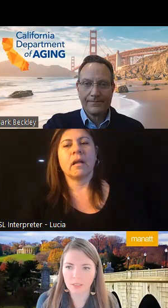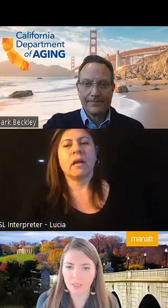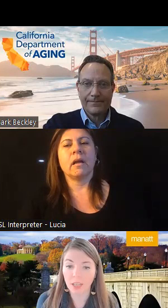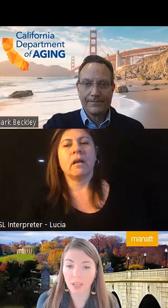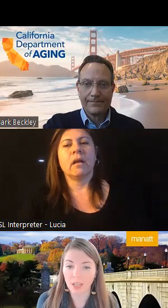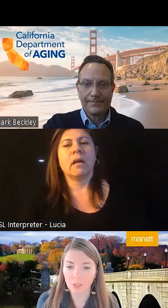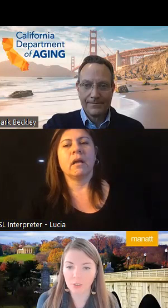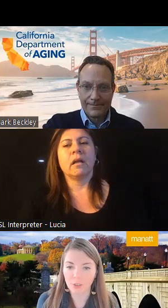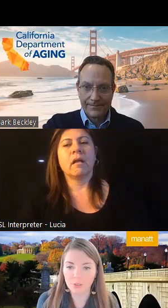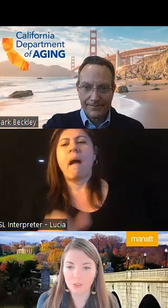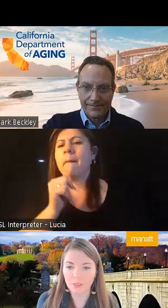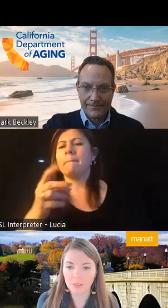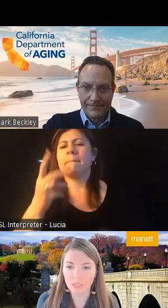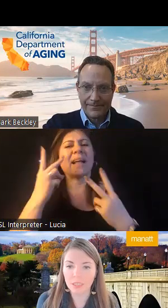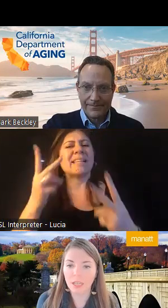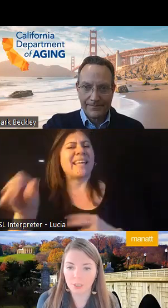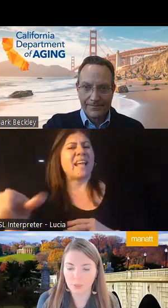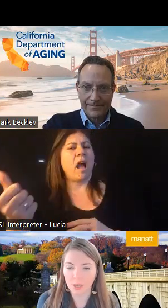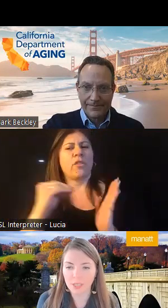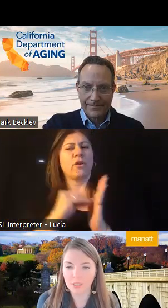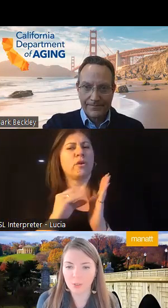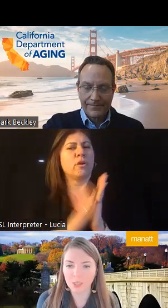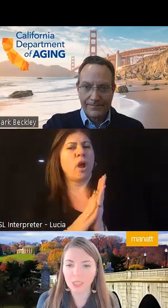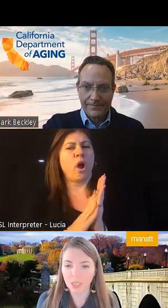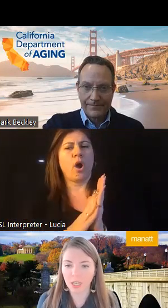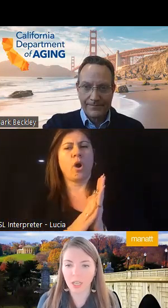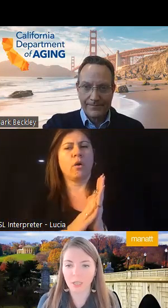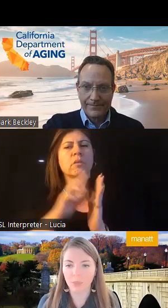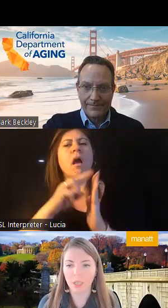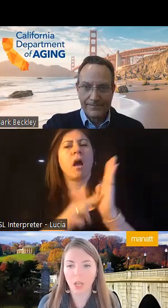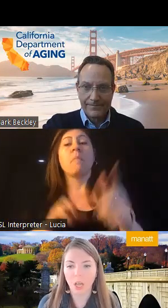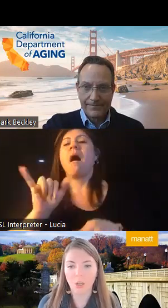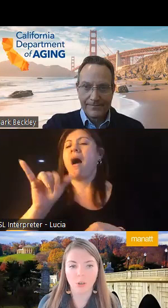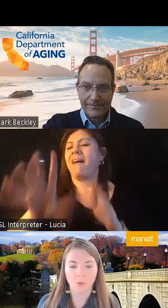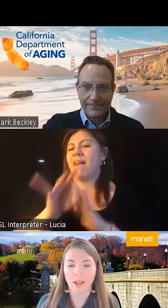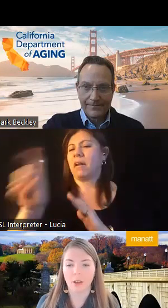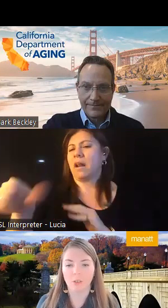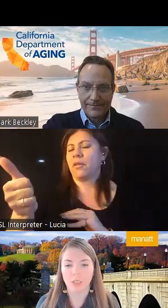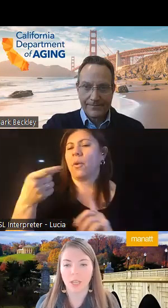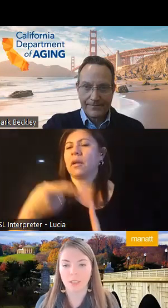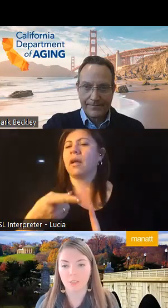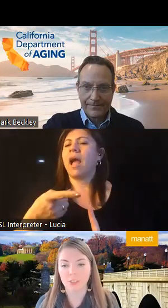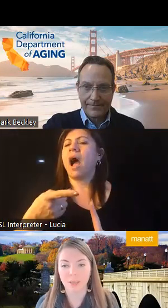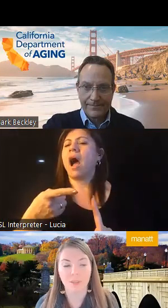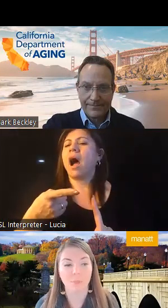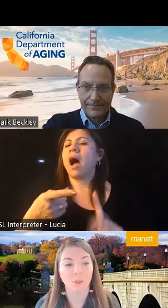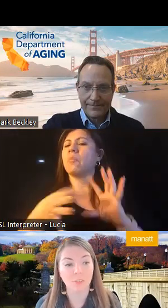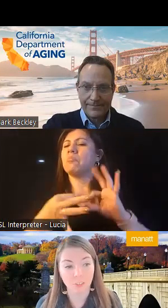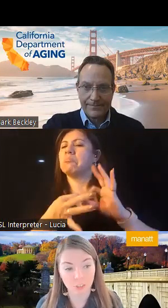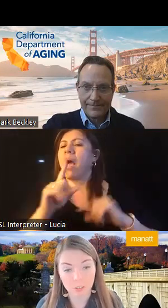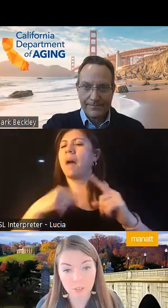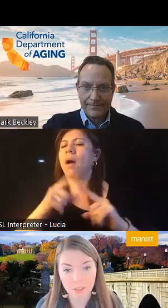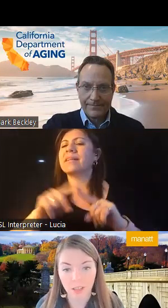I'm not seeing other notes. Here we go. We have another one here. A note around different types